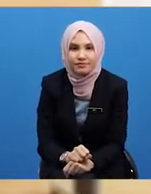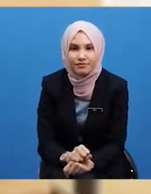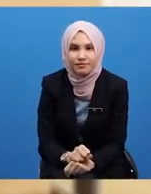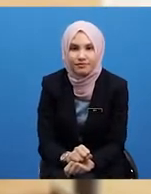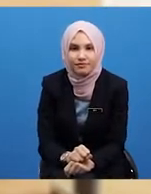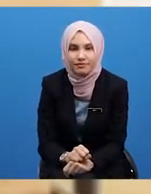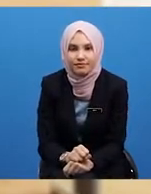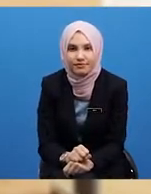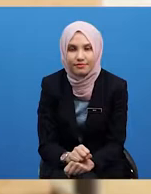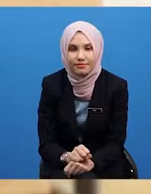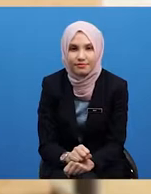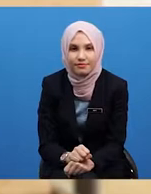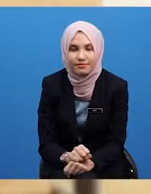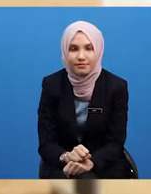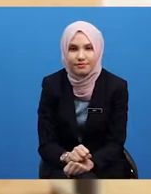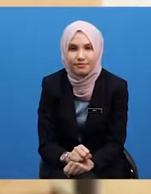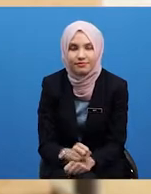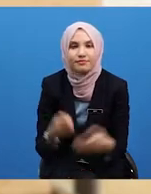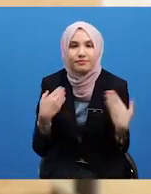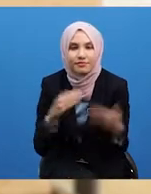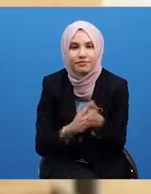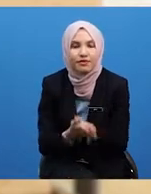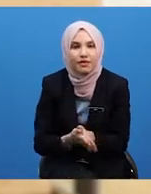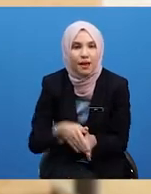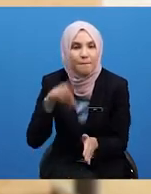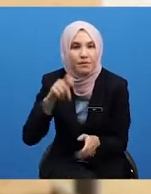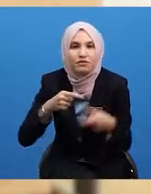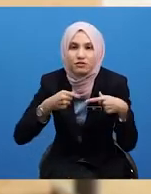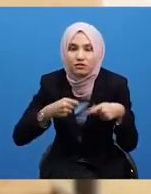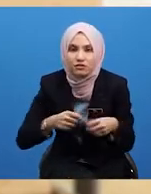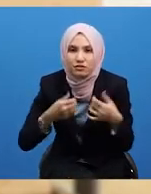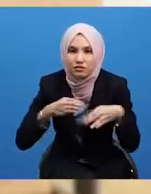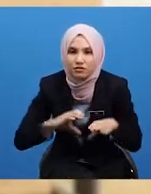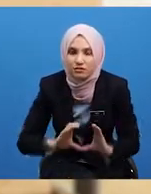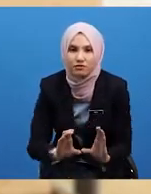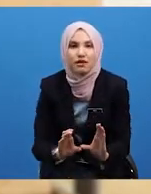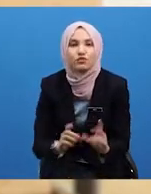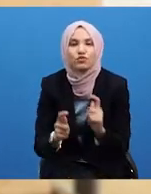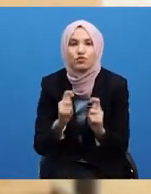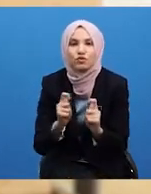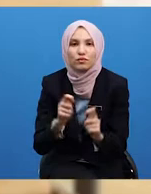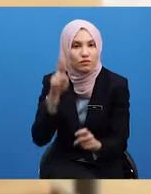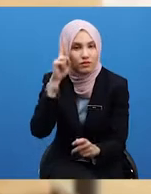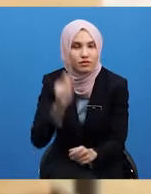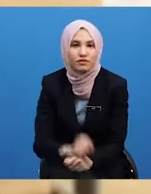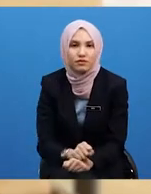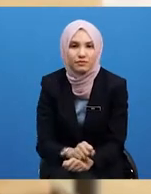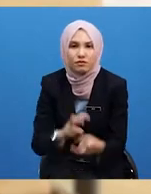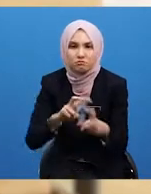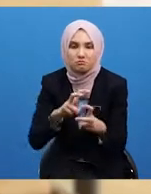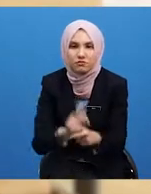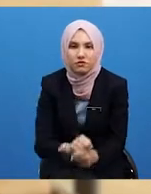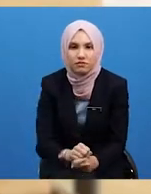There are incidences when Pa tried to talk to Richard on certain matters. I think Richard opens